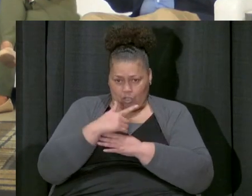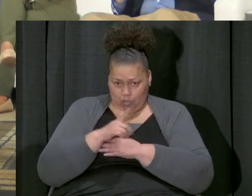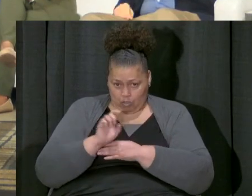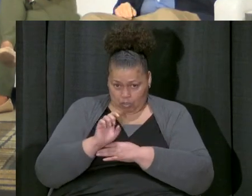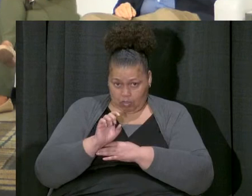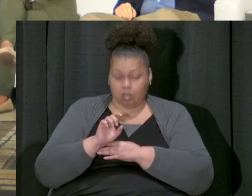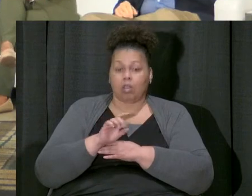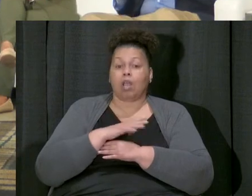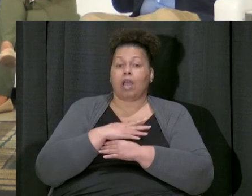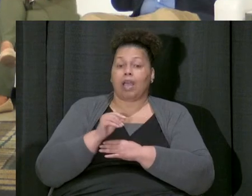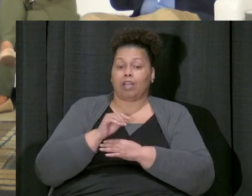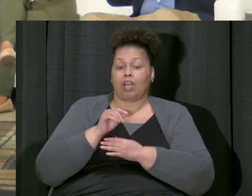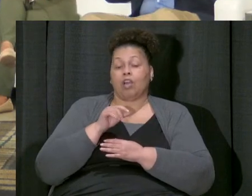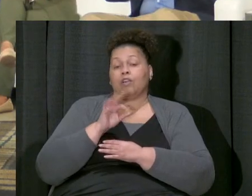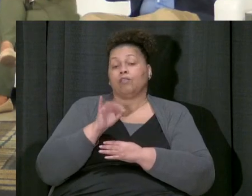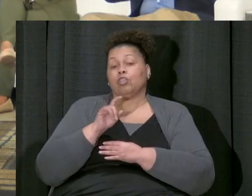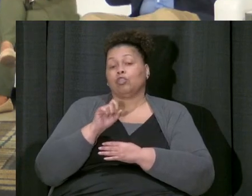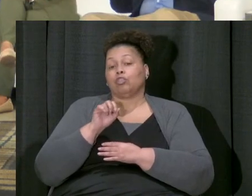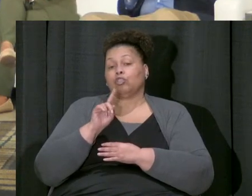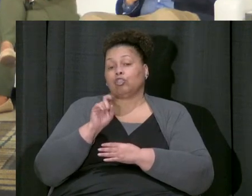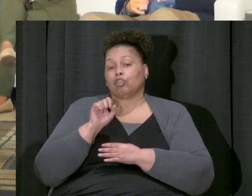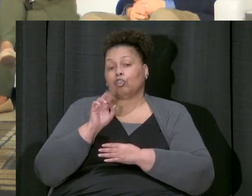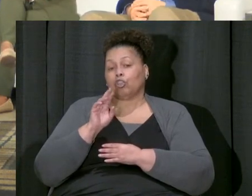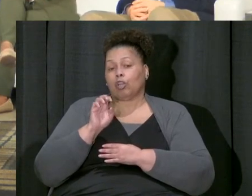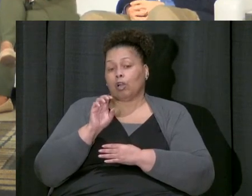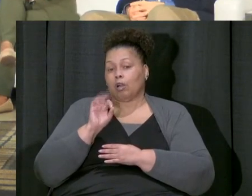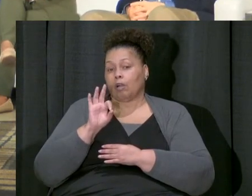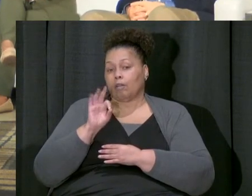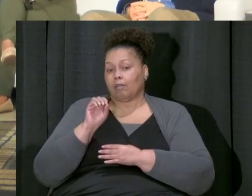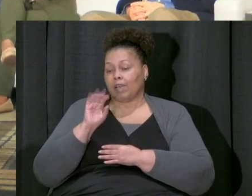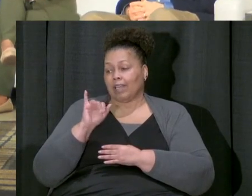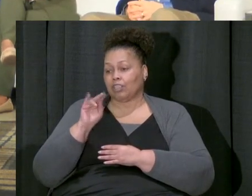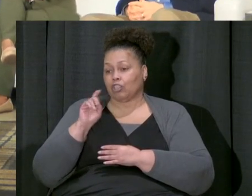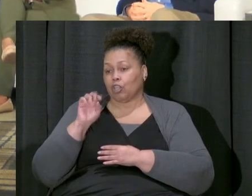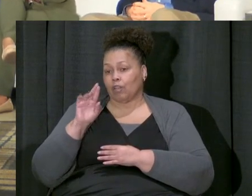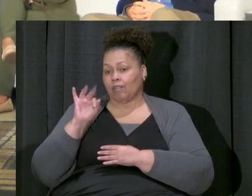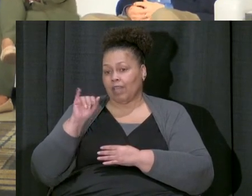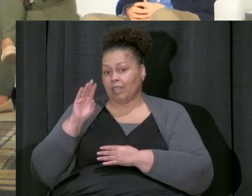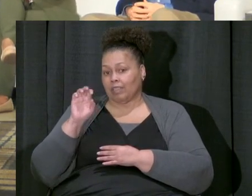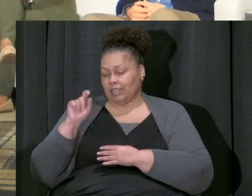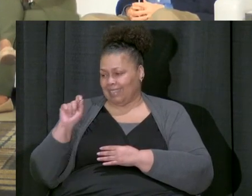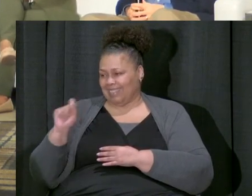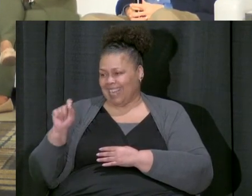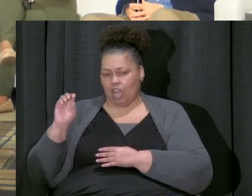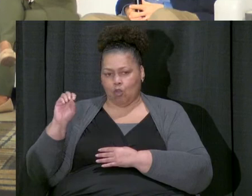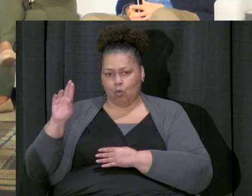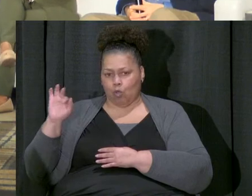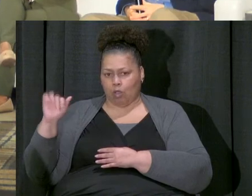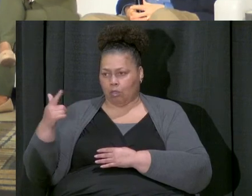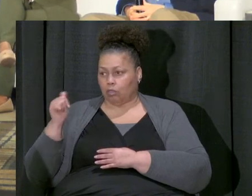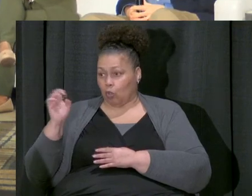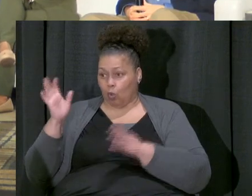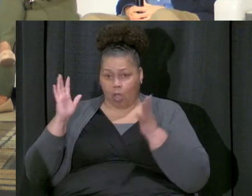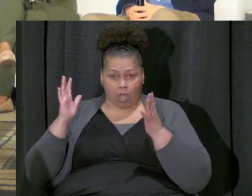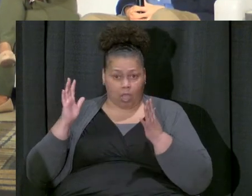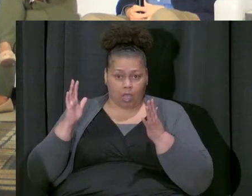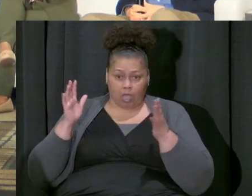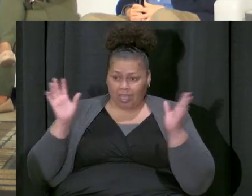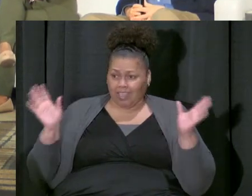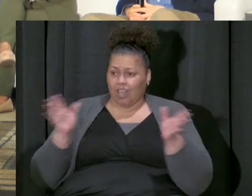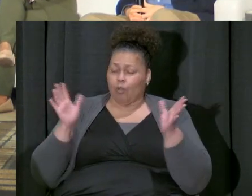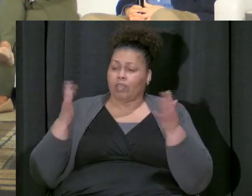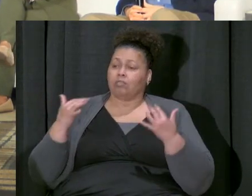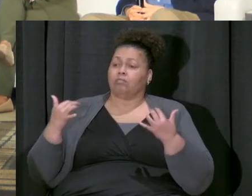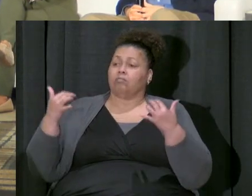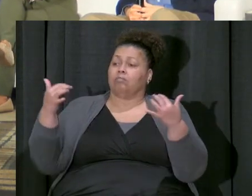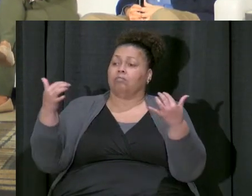Futureofinterface.org. Just one word, .org, yeah. Excellent, very good. So we would definitely want to invite everyone in the audience and those that are watching online